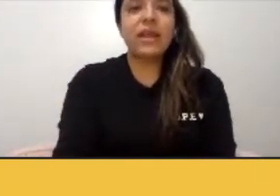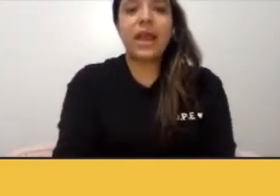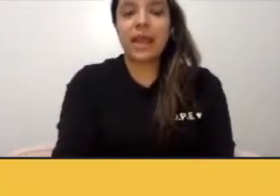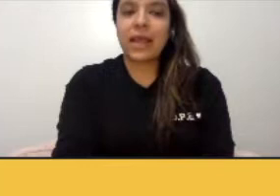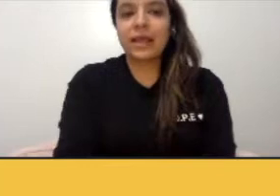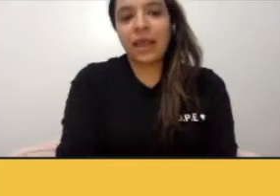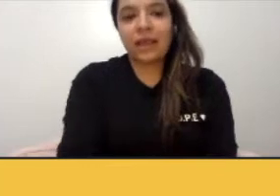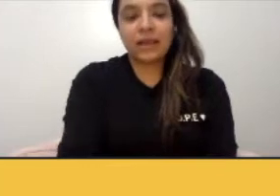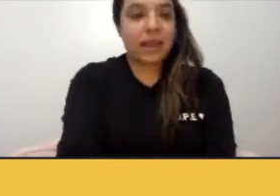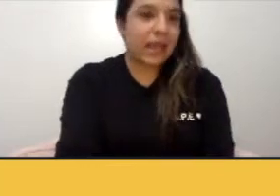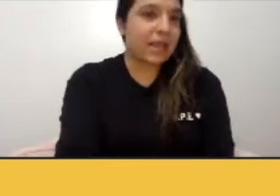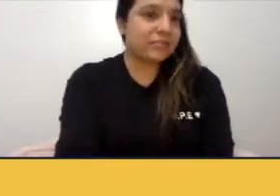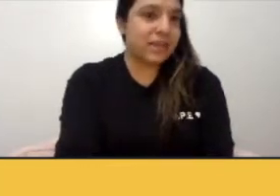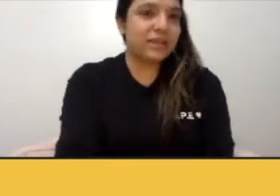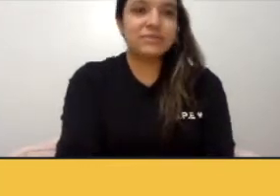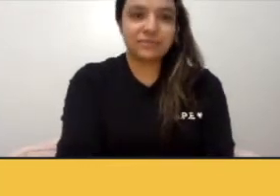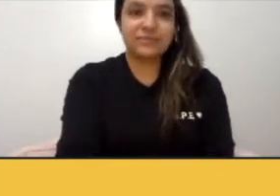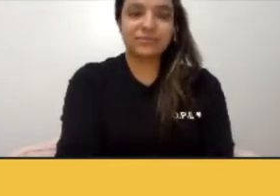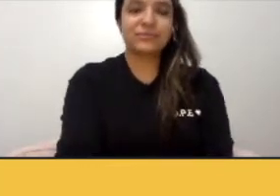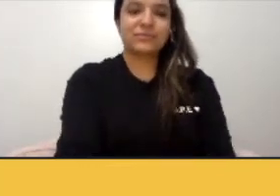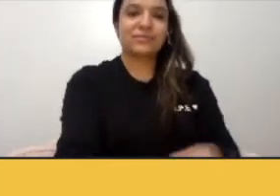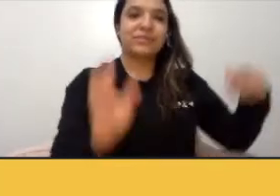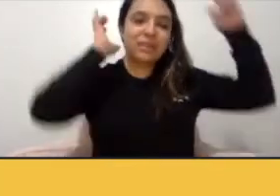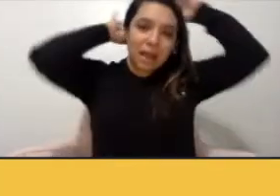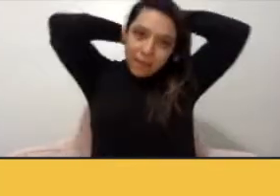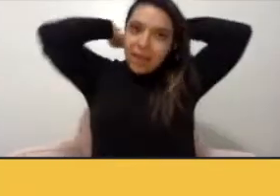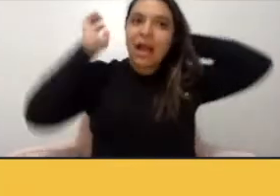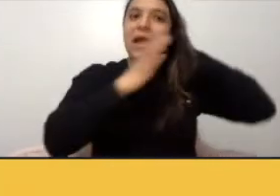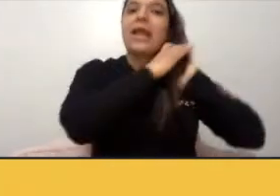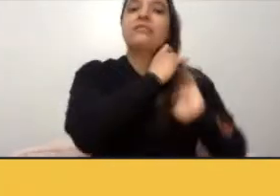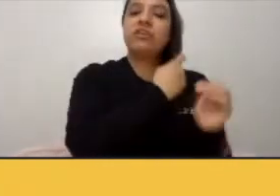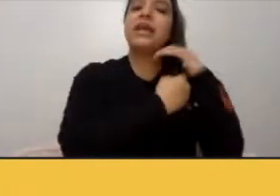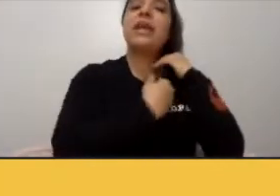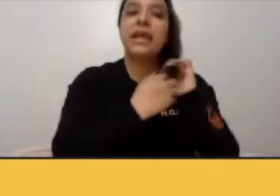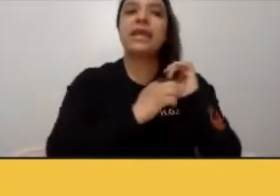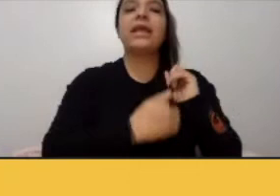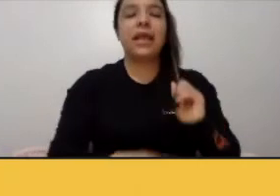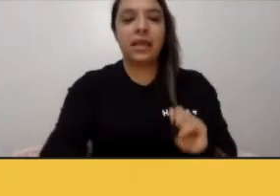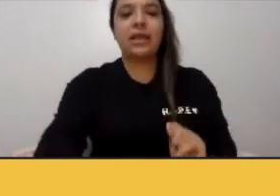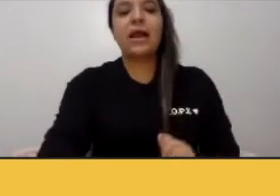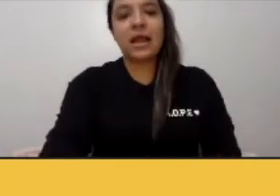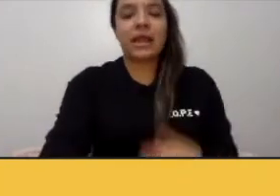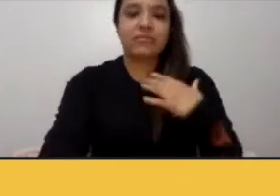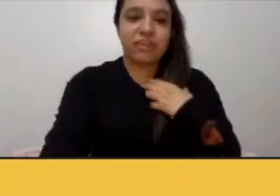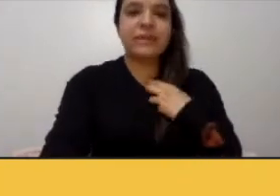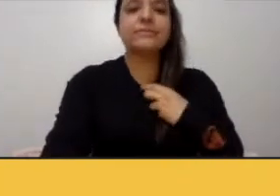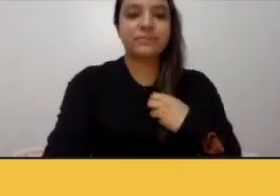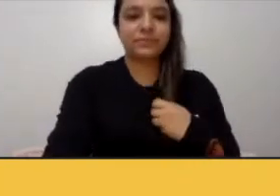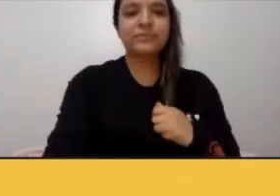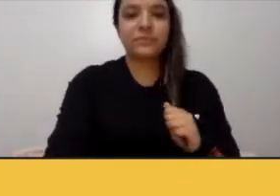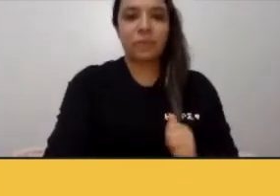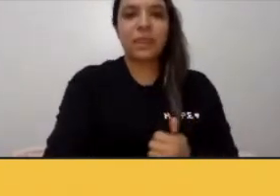A-N-G, N-N-N, A-N-G, good job, I-N-G, ing, I-N-G,